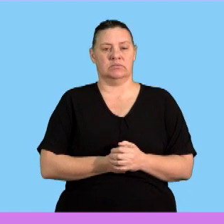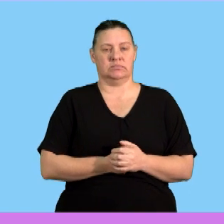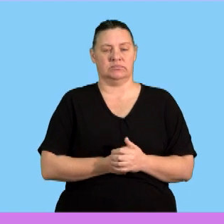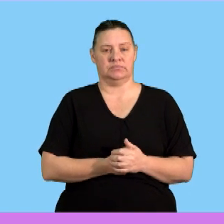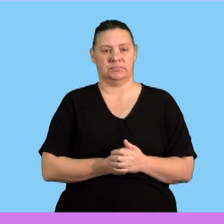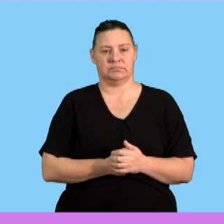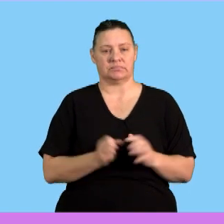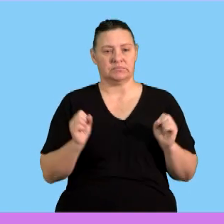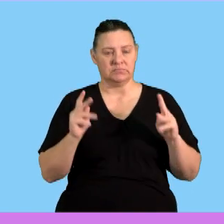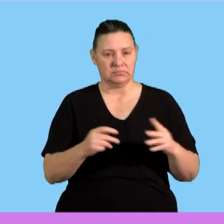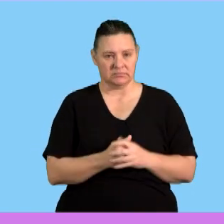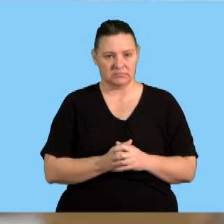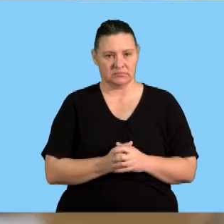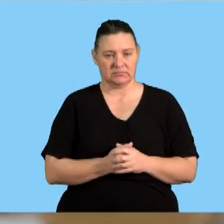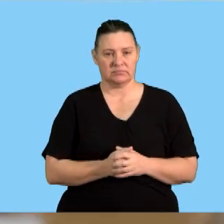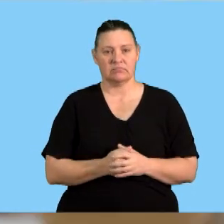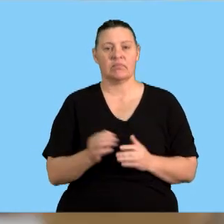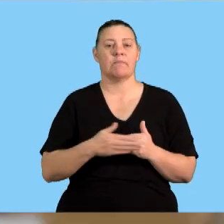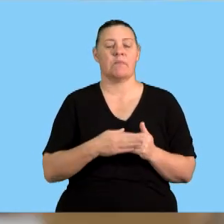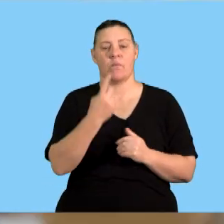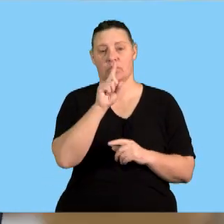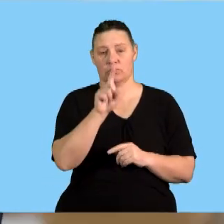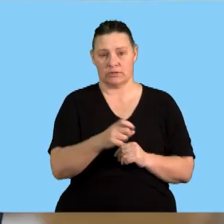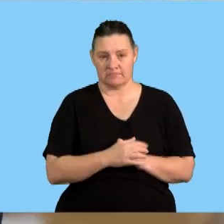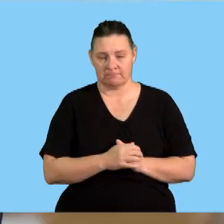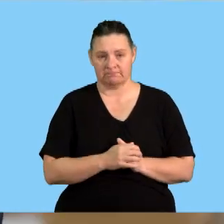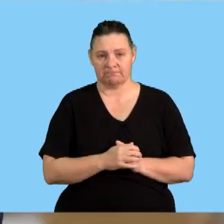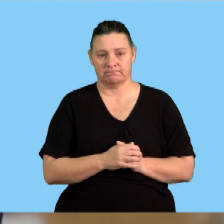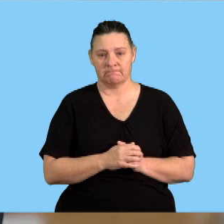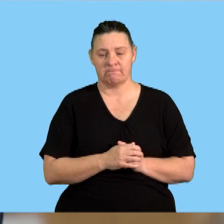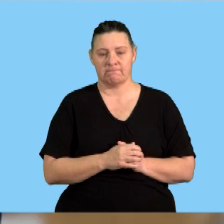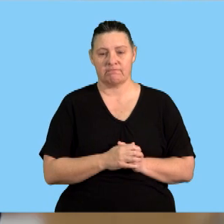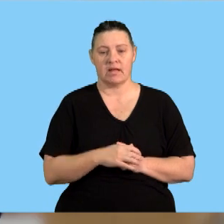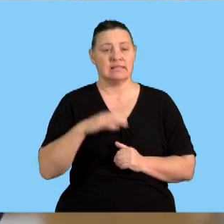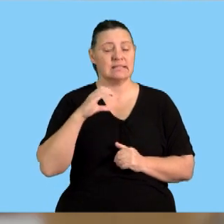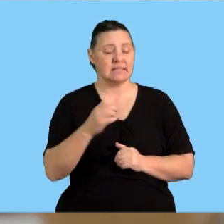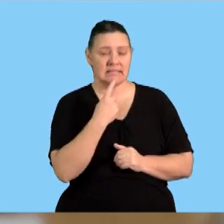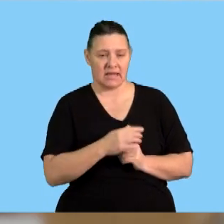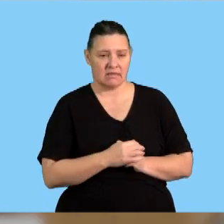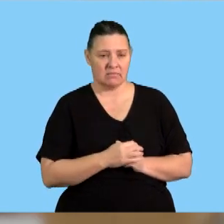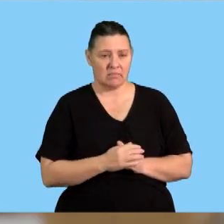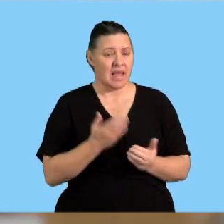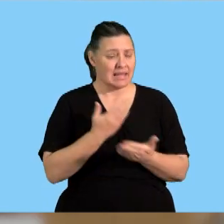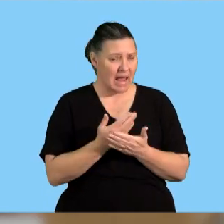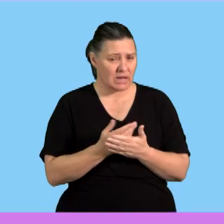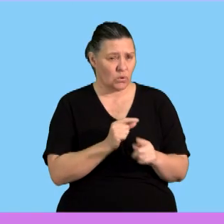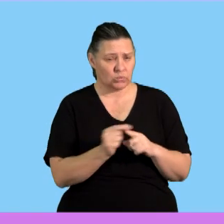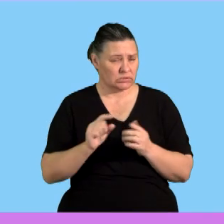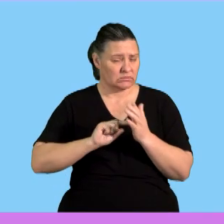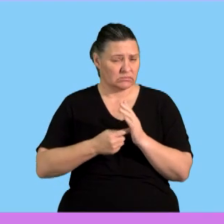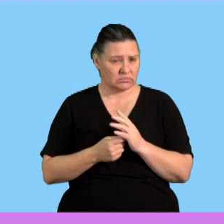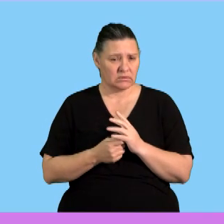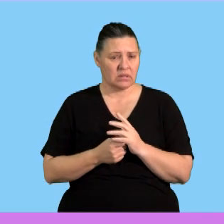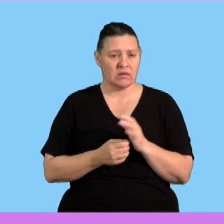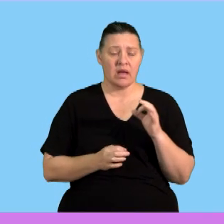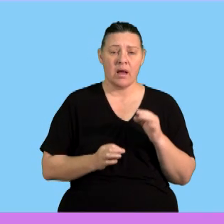is indicated as D. All right, guys, let's look at one more question. Question number C, it says, could the